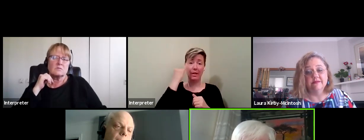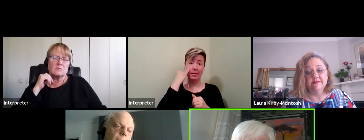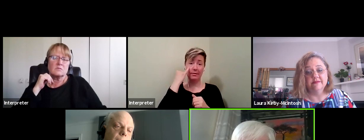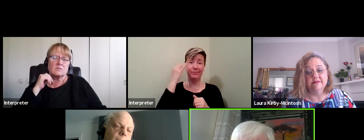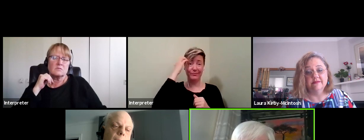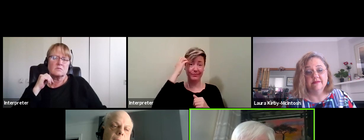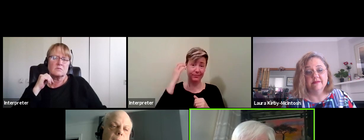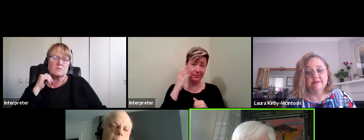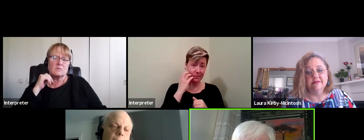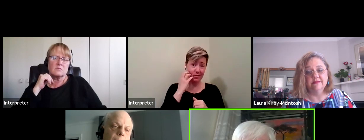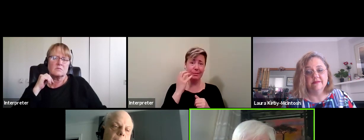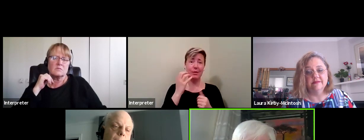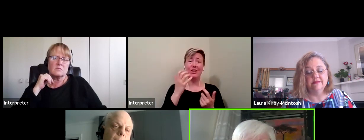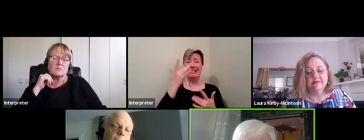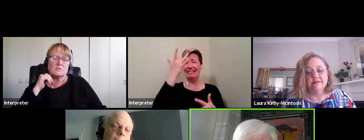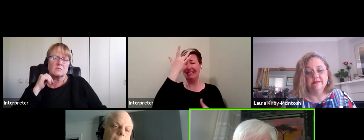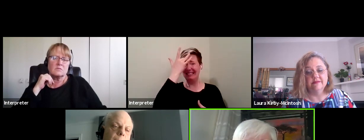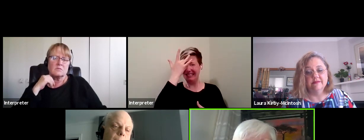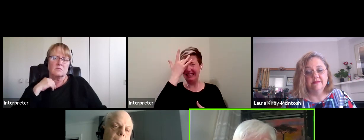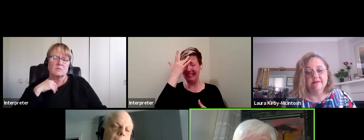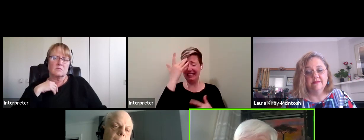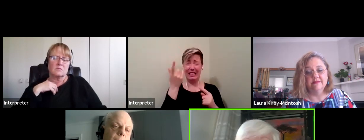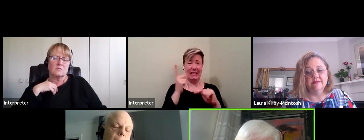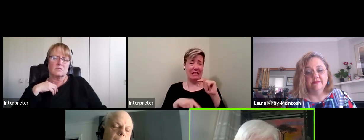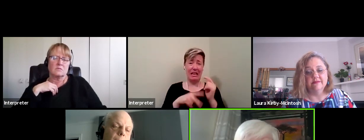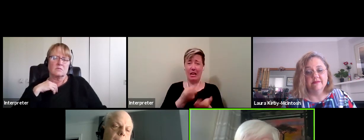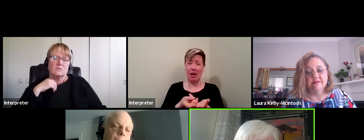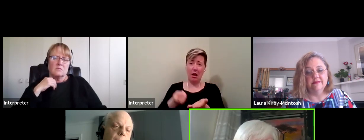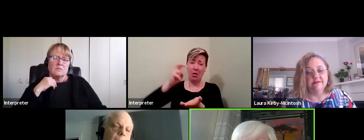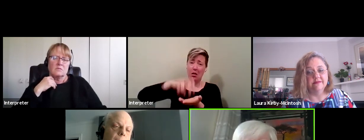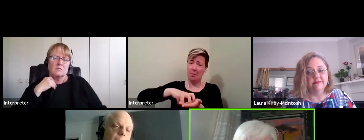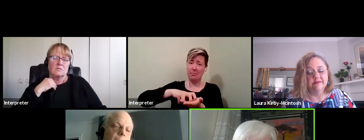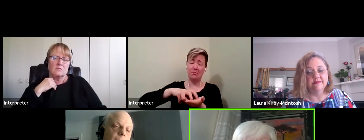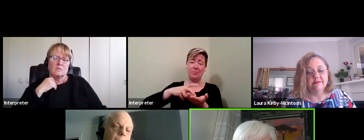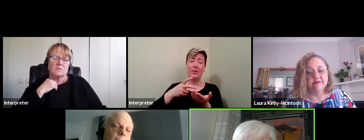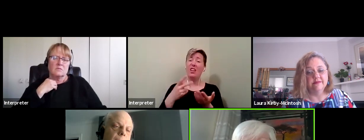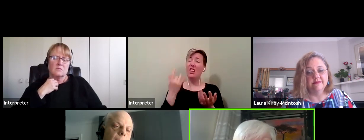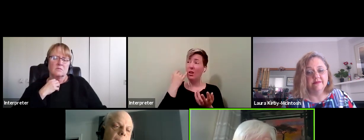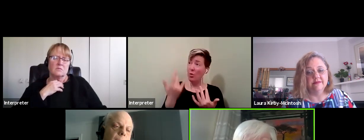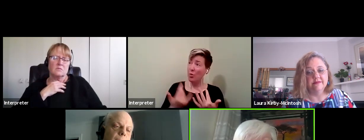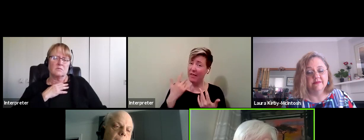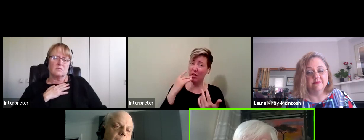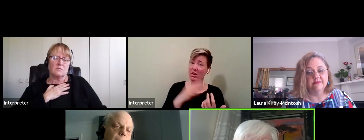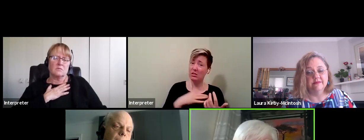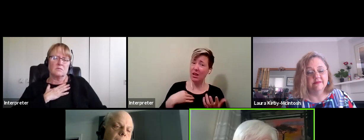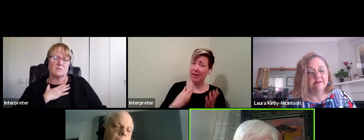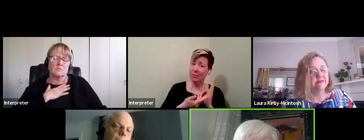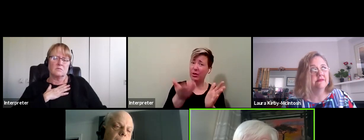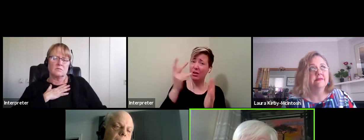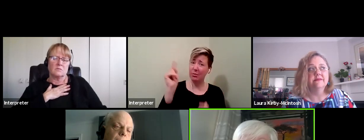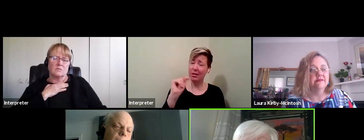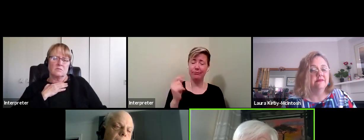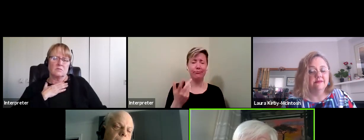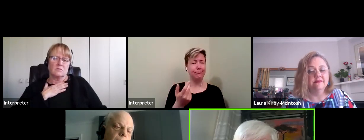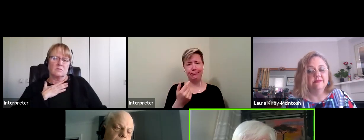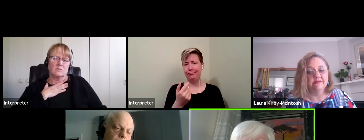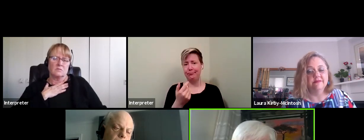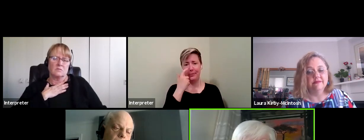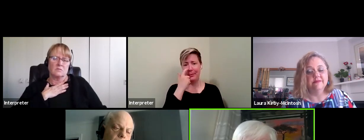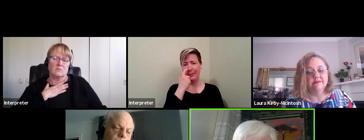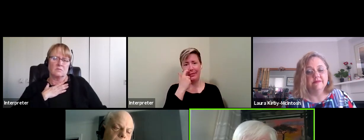sick before you get put on a ventilator and can't leave your bed, waiting for a staff person to come and take you to the washroom when you're weak